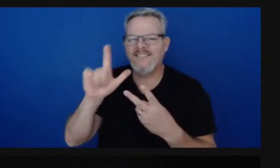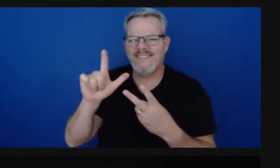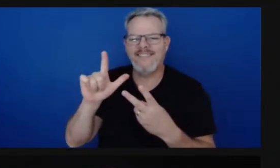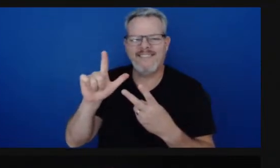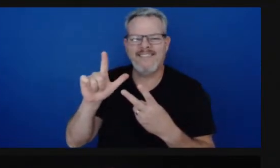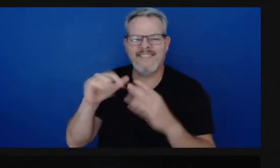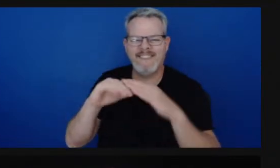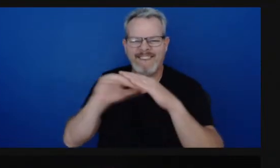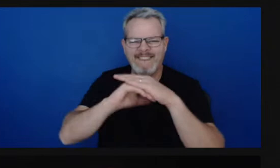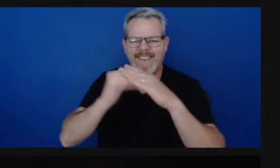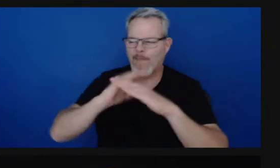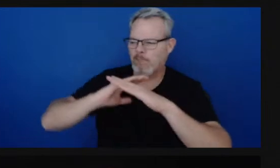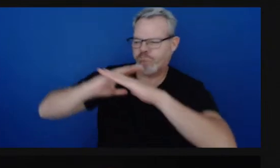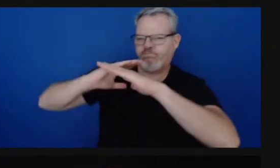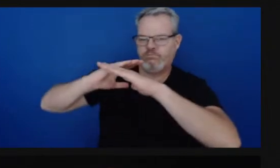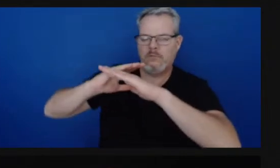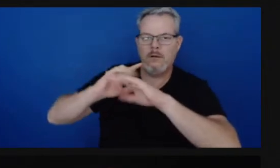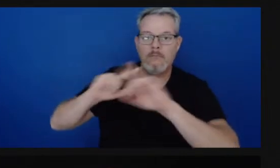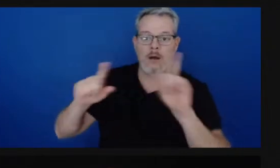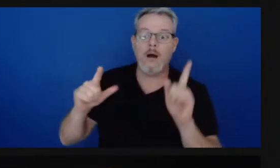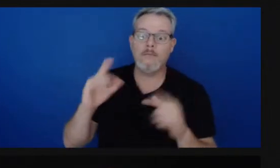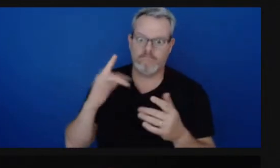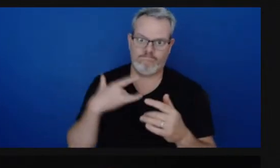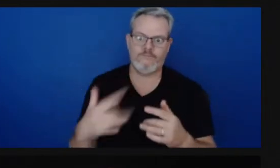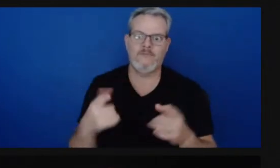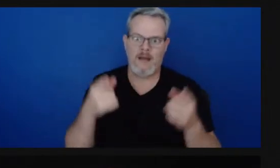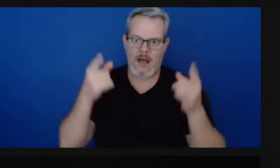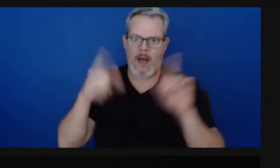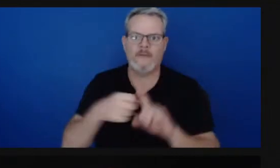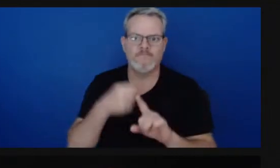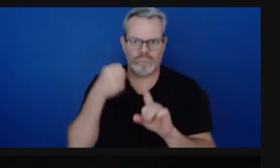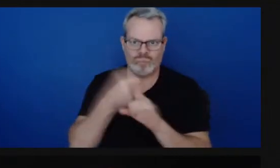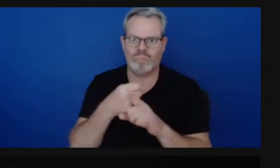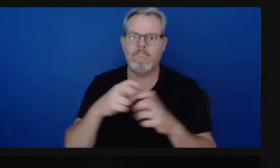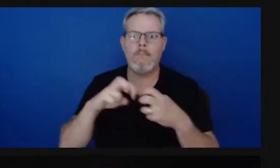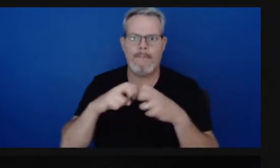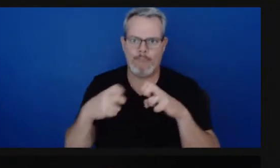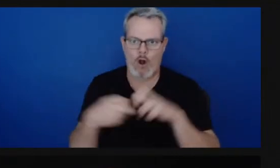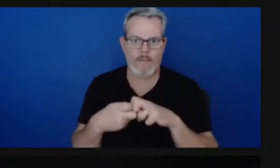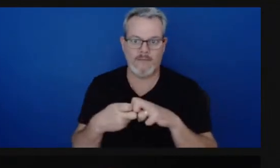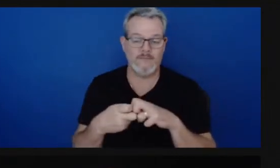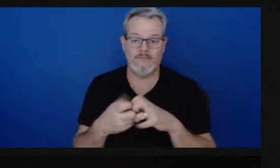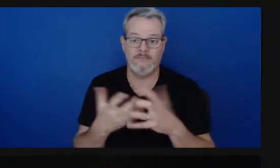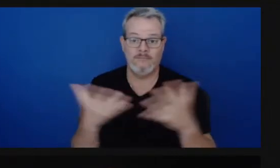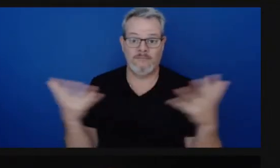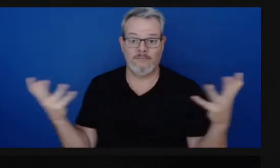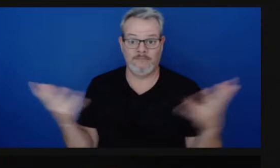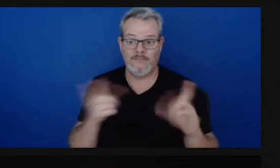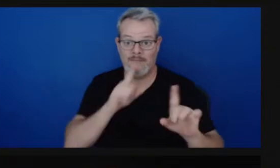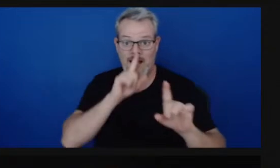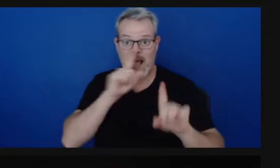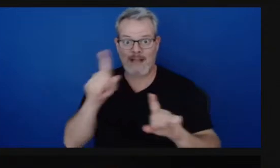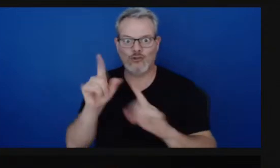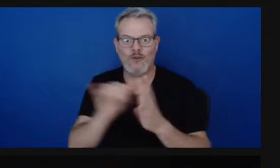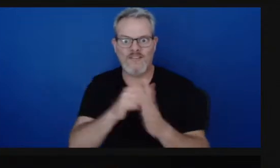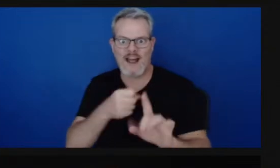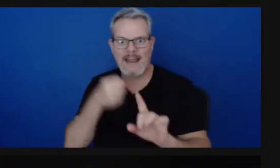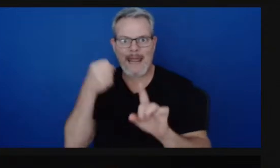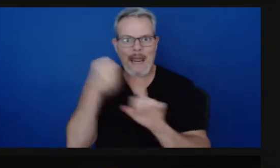However, there are some problems with that. And the solution comes from the impact that caused the moon to